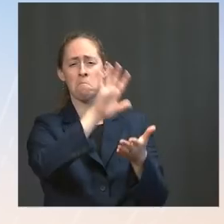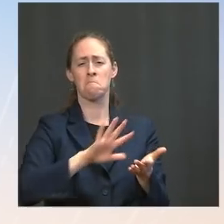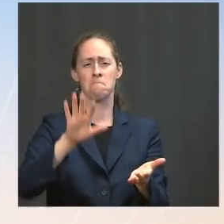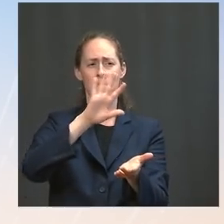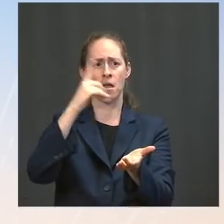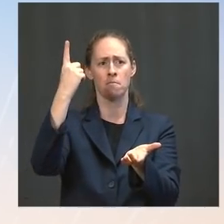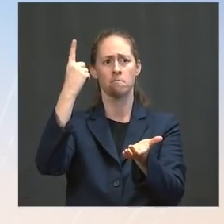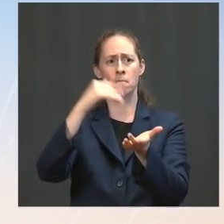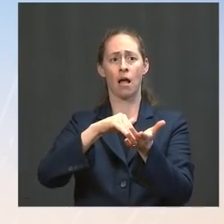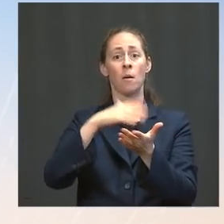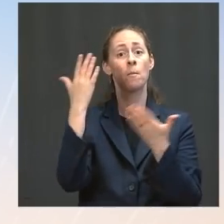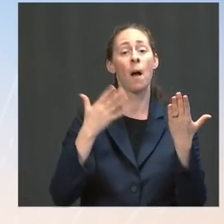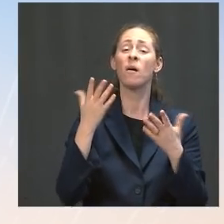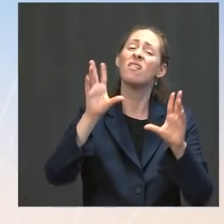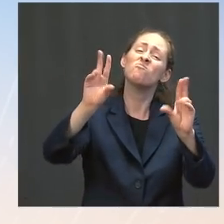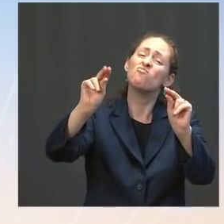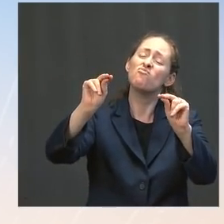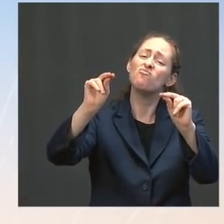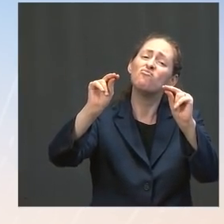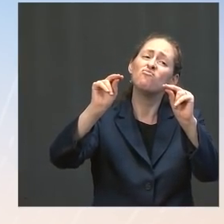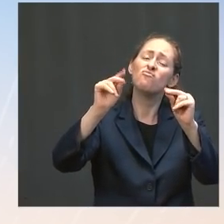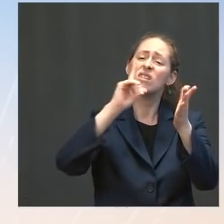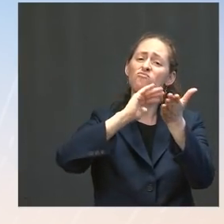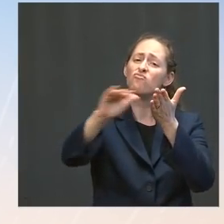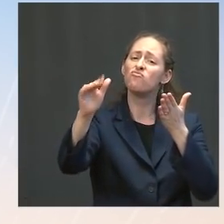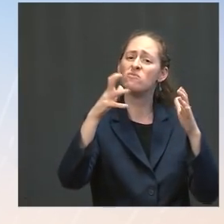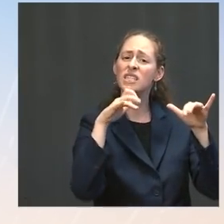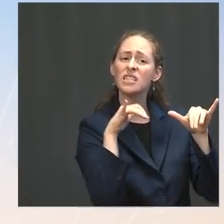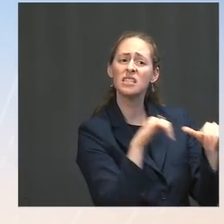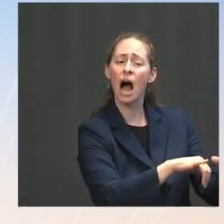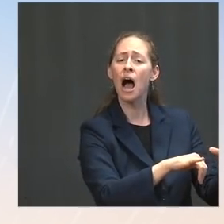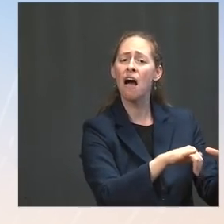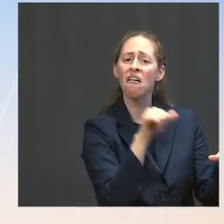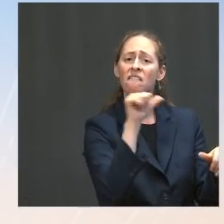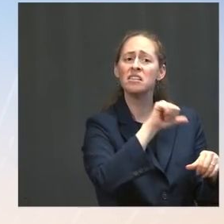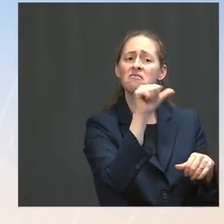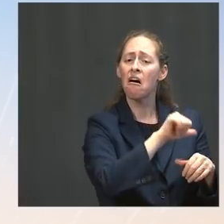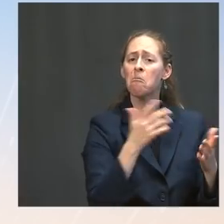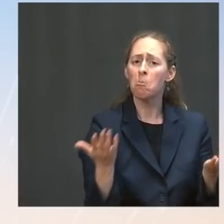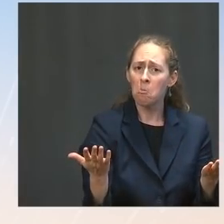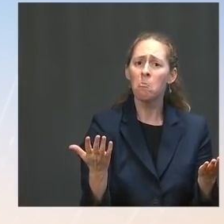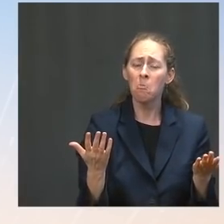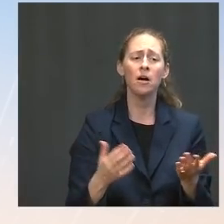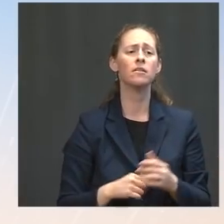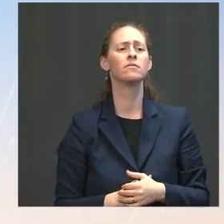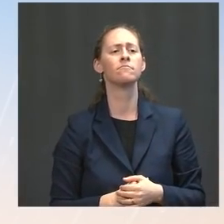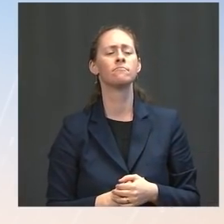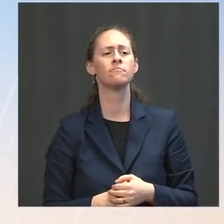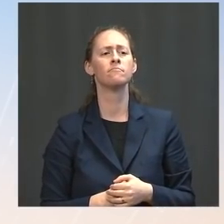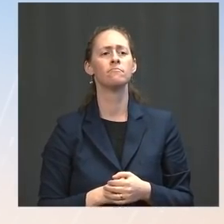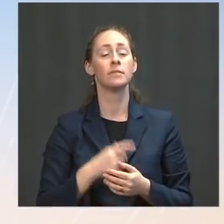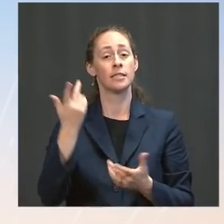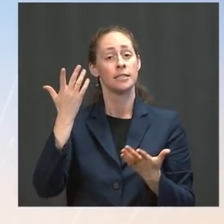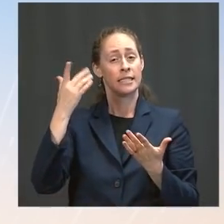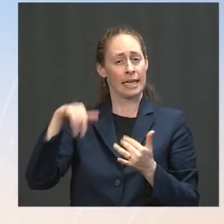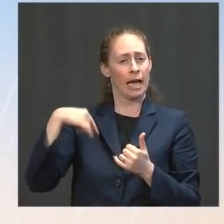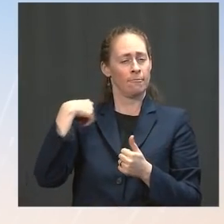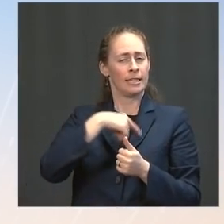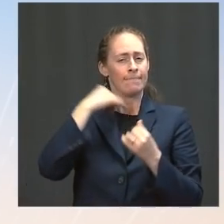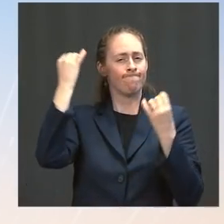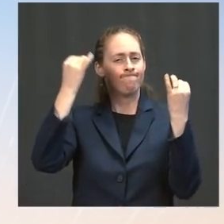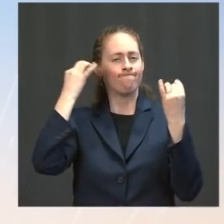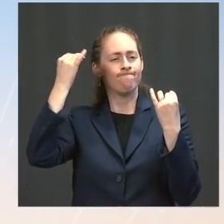and others on the vetting process from a range of agencies to ensure that we can take steps to expedite as quickly as possible. You're